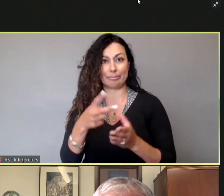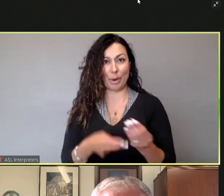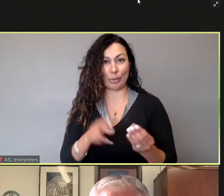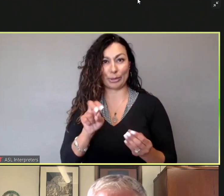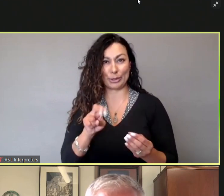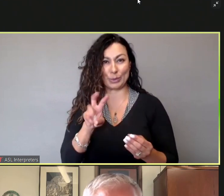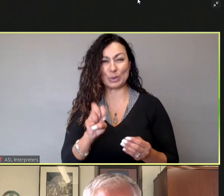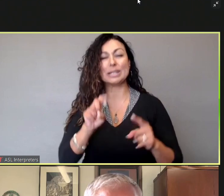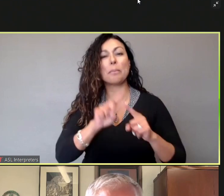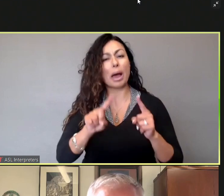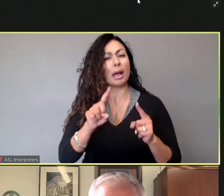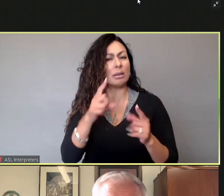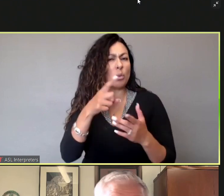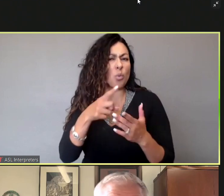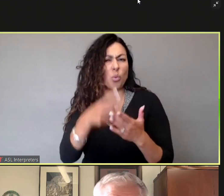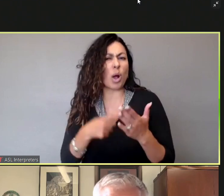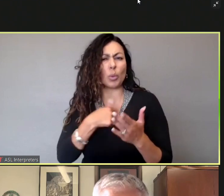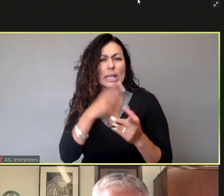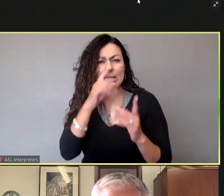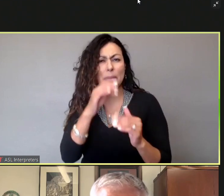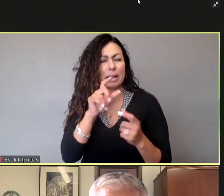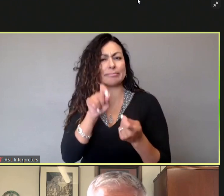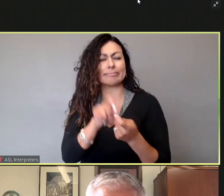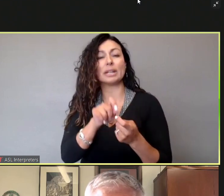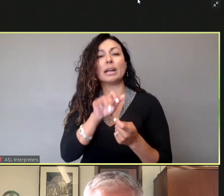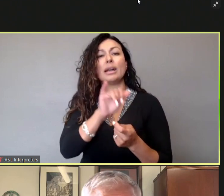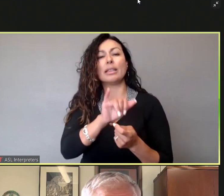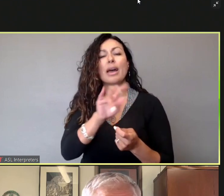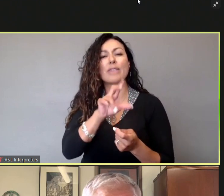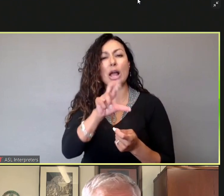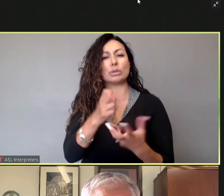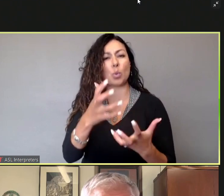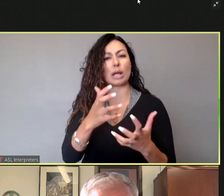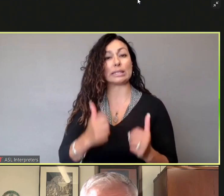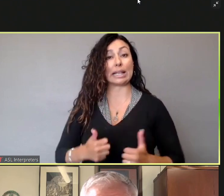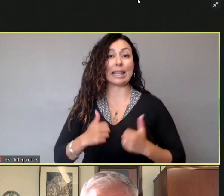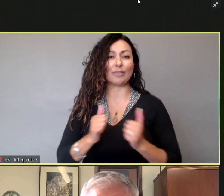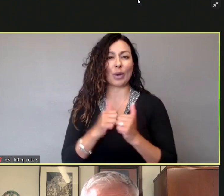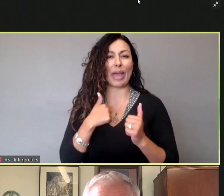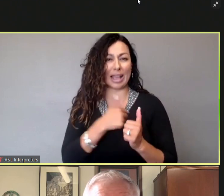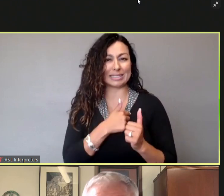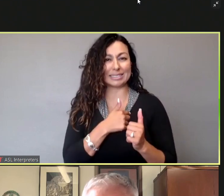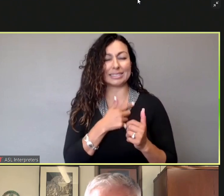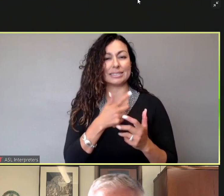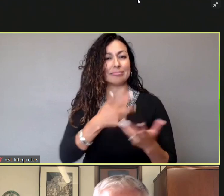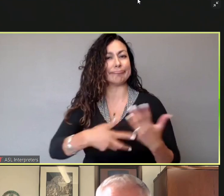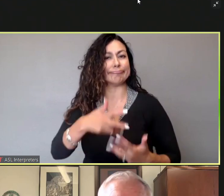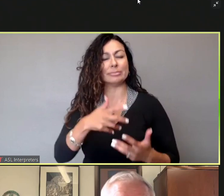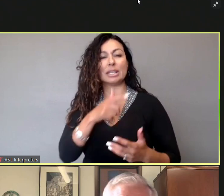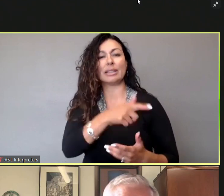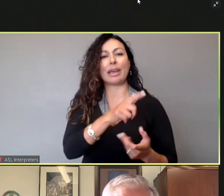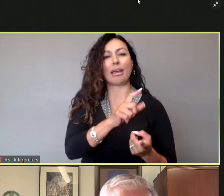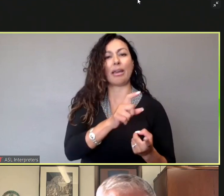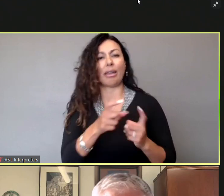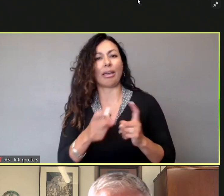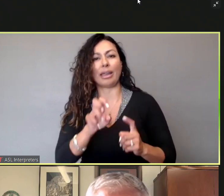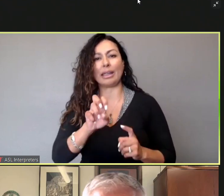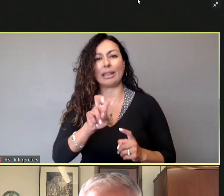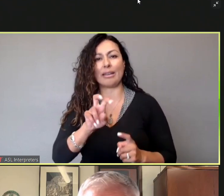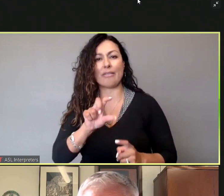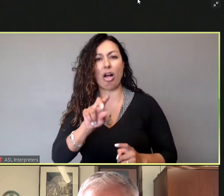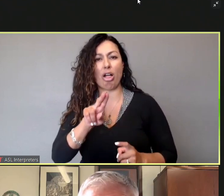we'd expect. The virus actually wants to live with us. So it evolves over